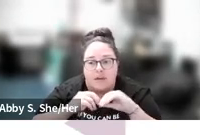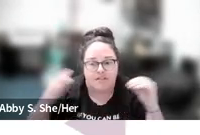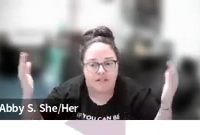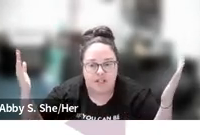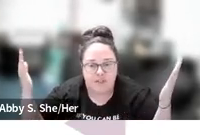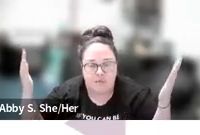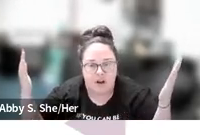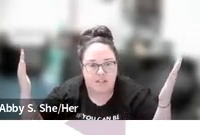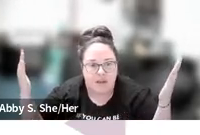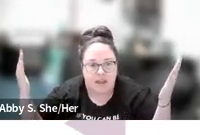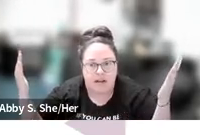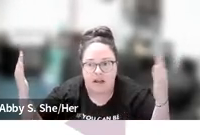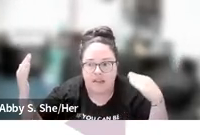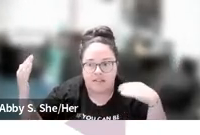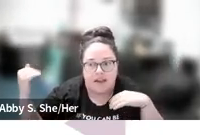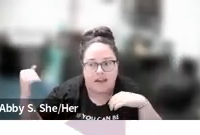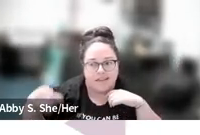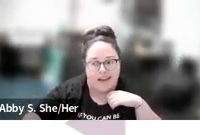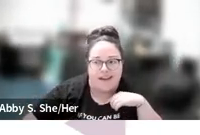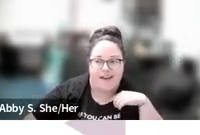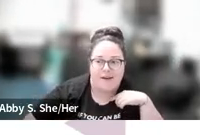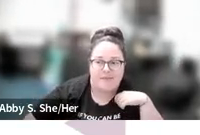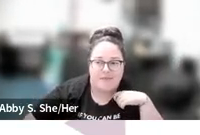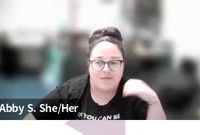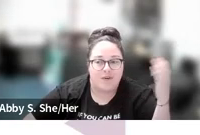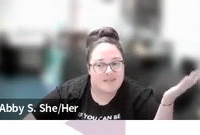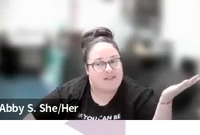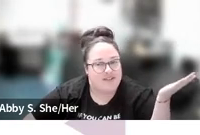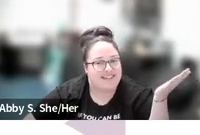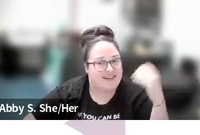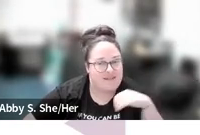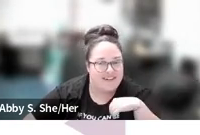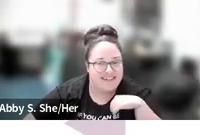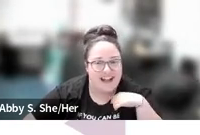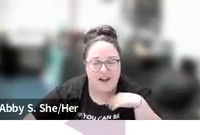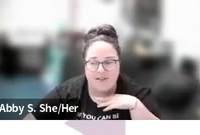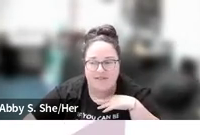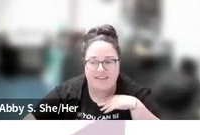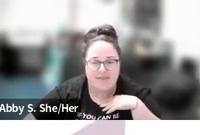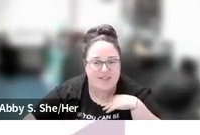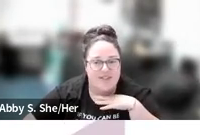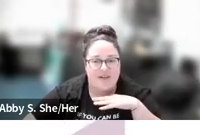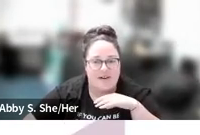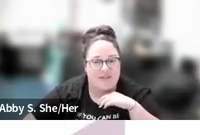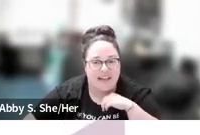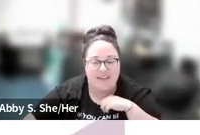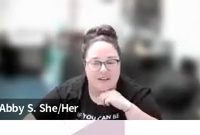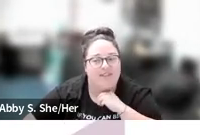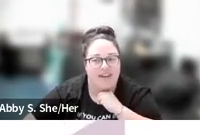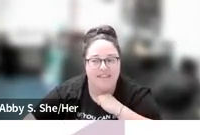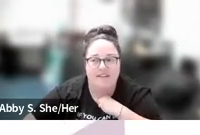And because TJ's super awesome, I added it on that slide, that voicemail transcriber, which is so